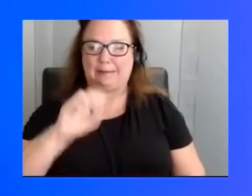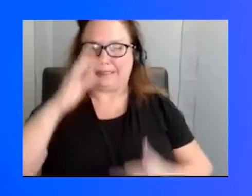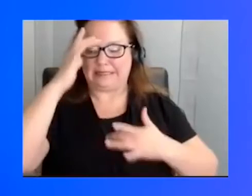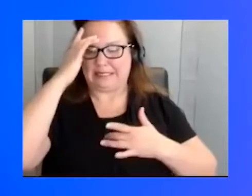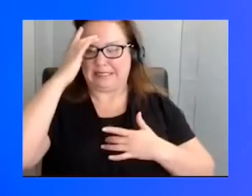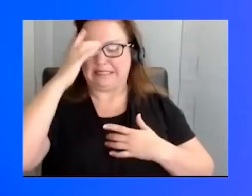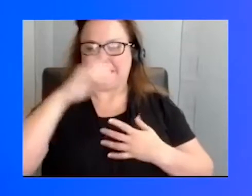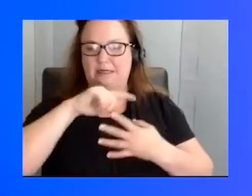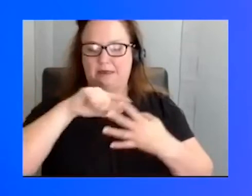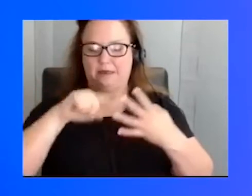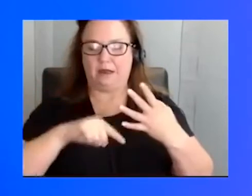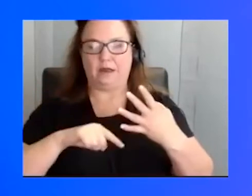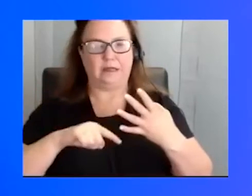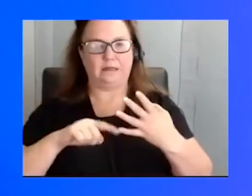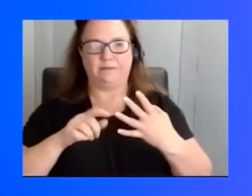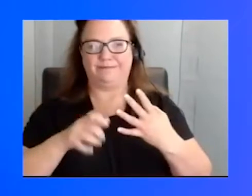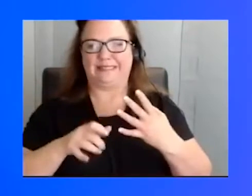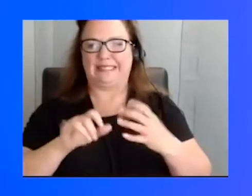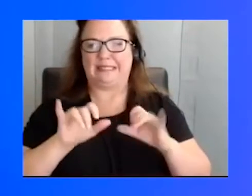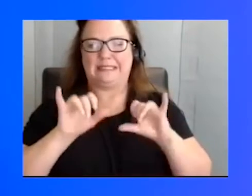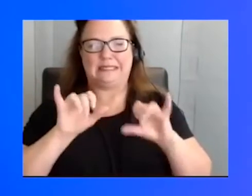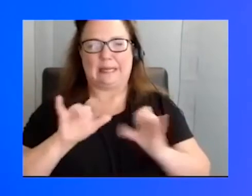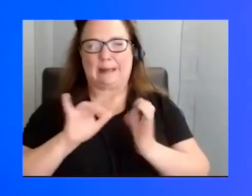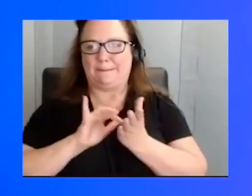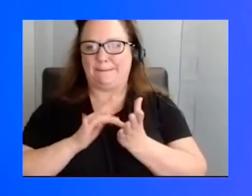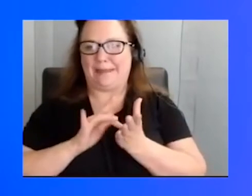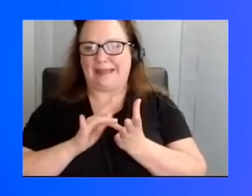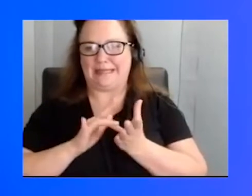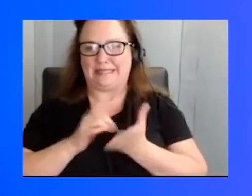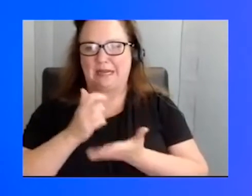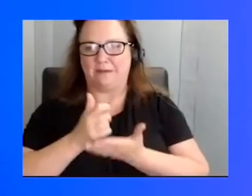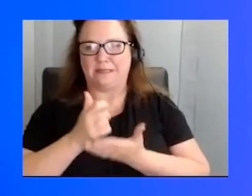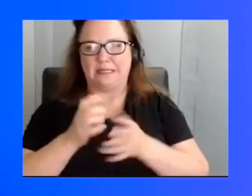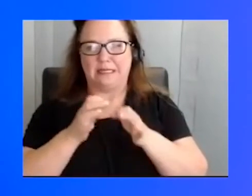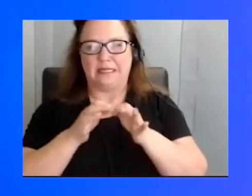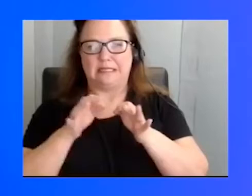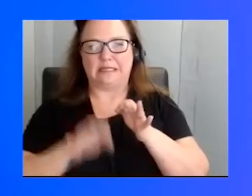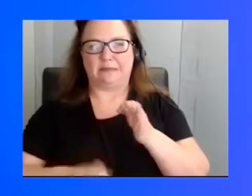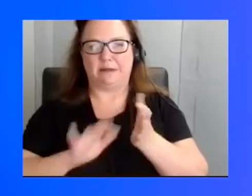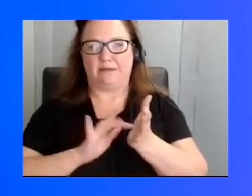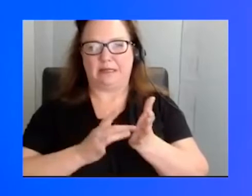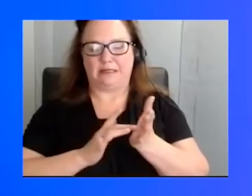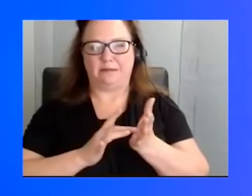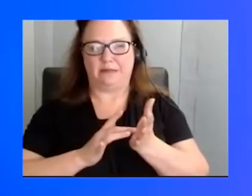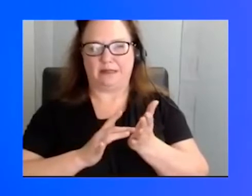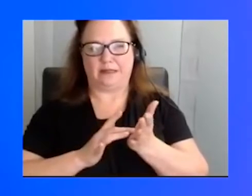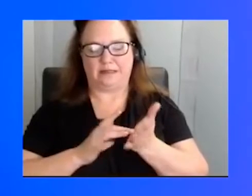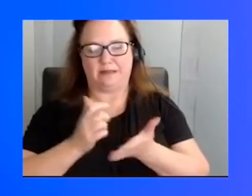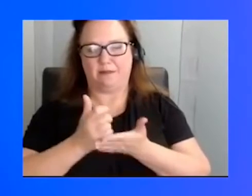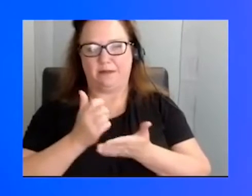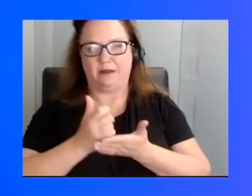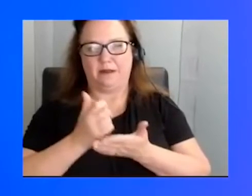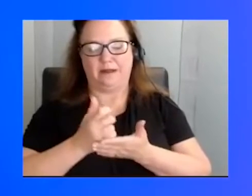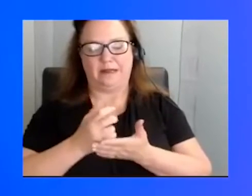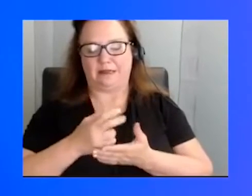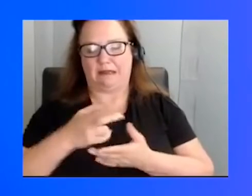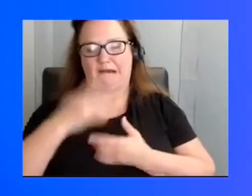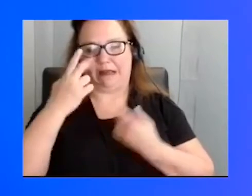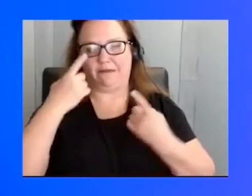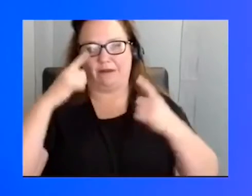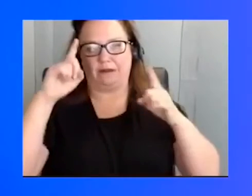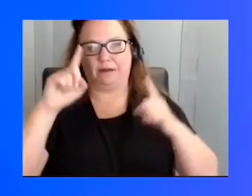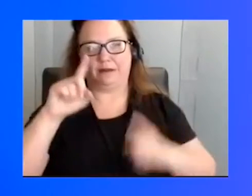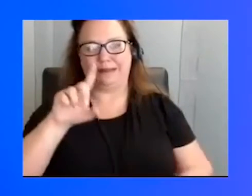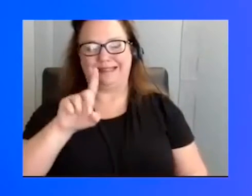all treated by the same drug. And it's a very generic and simple drug that has been around a long time and high efficacy rates, and that is